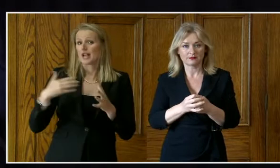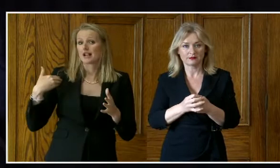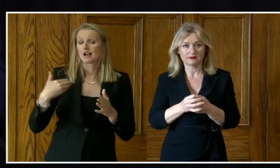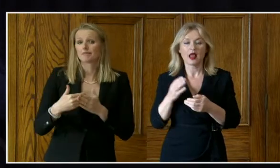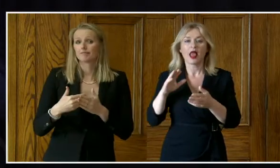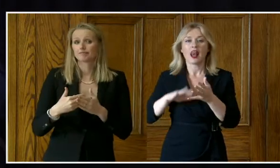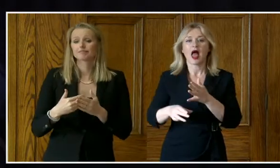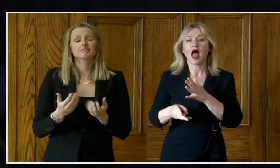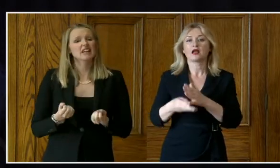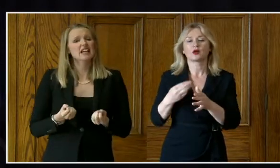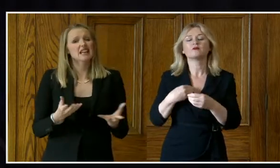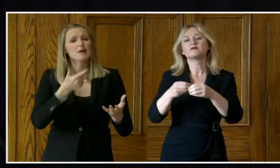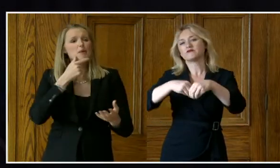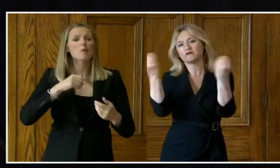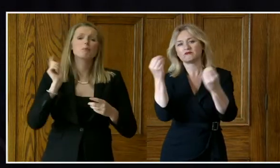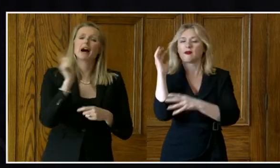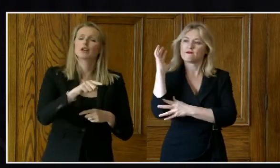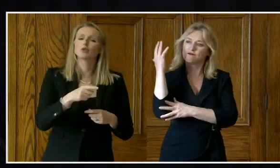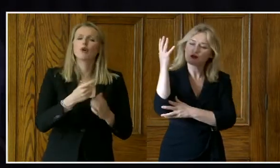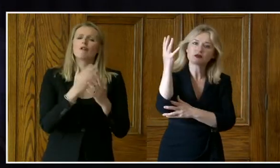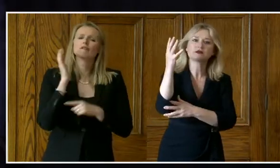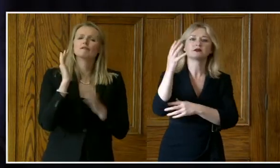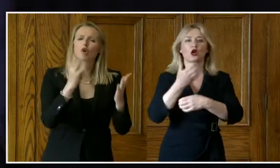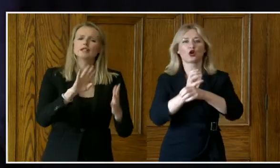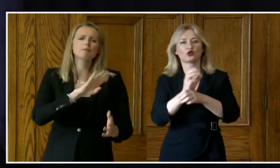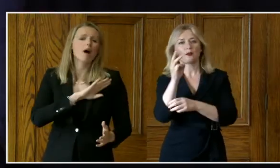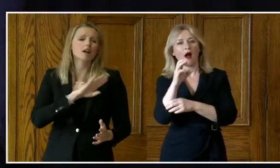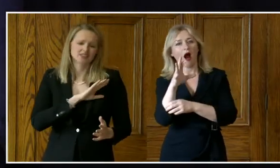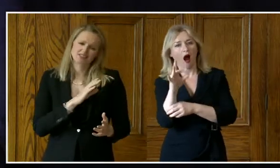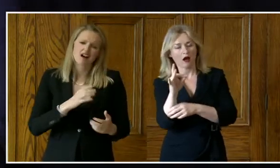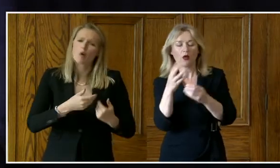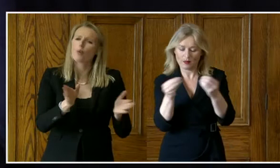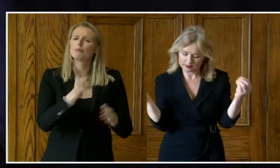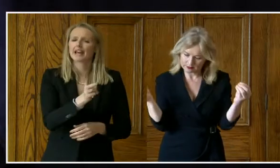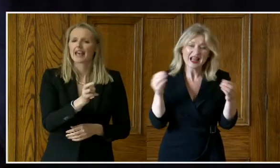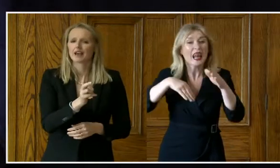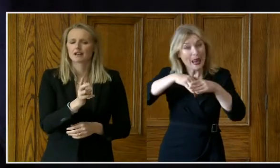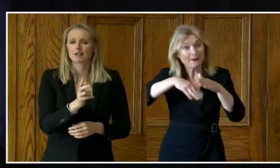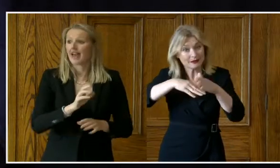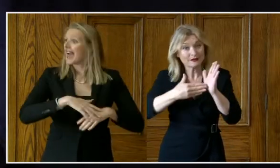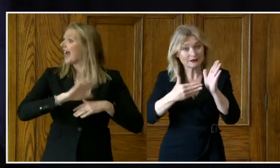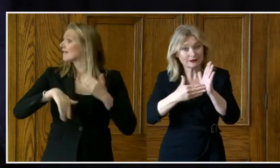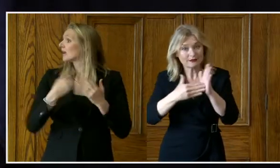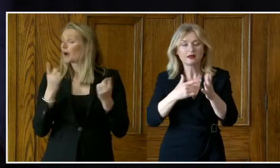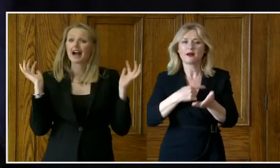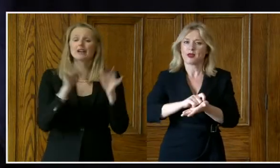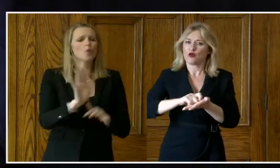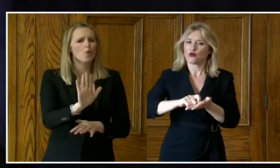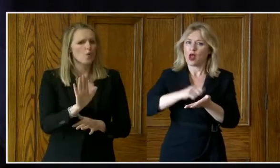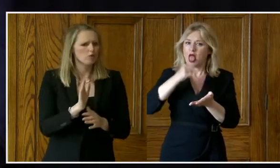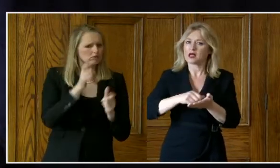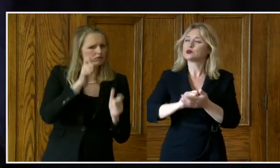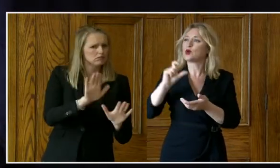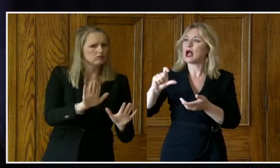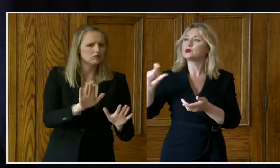through our forests and country parks in limited circumstances. And I've also written to our local councils to